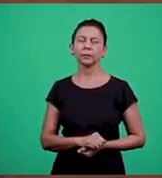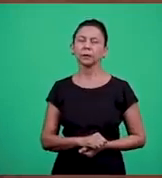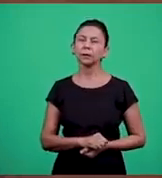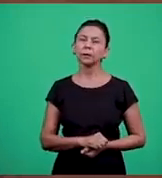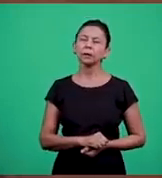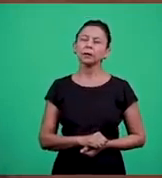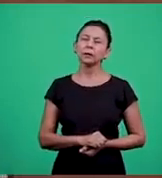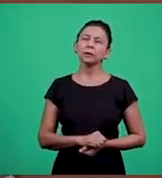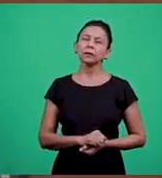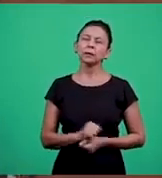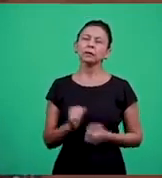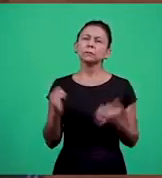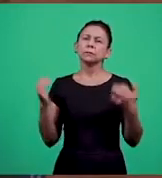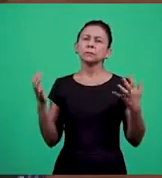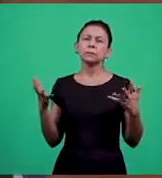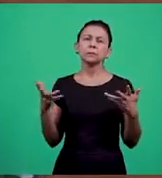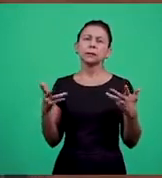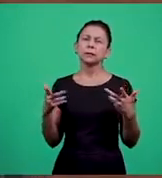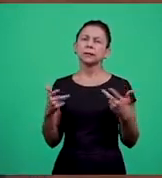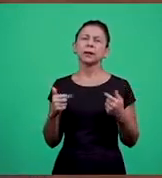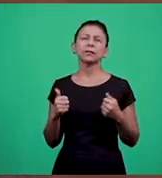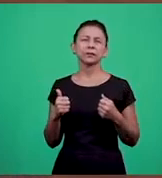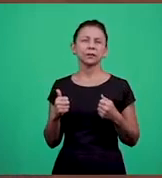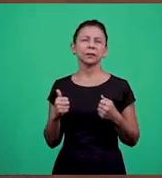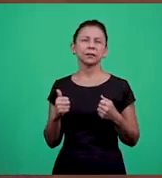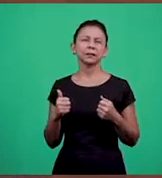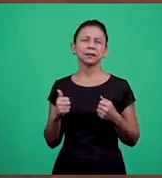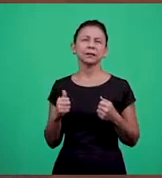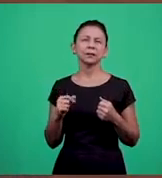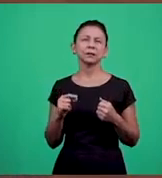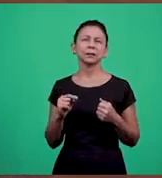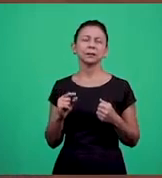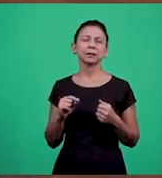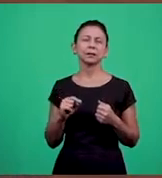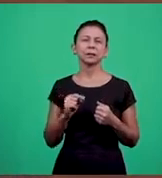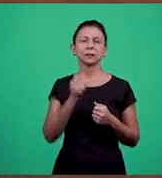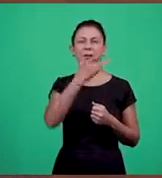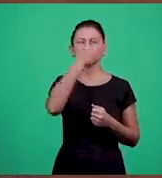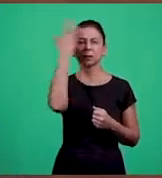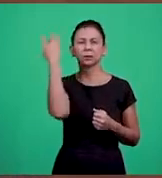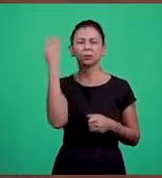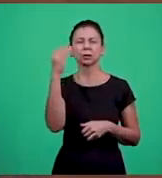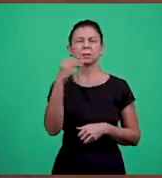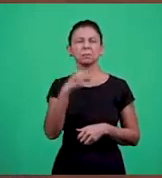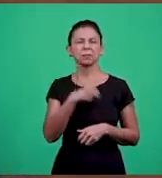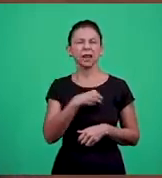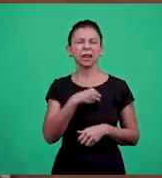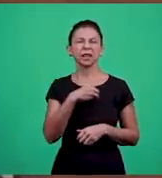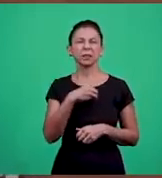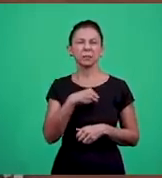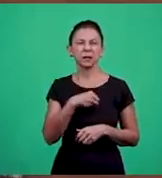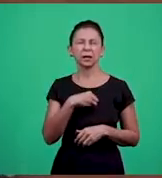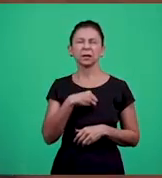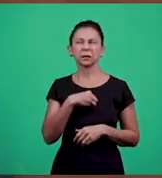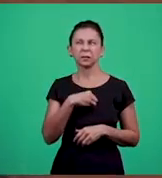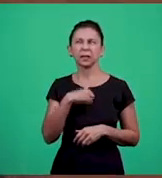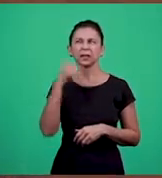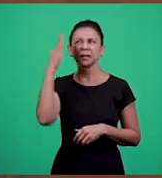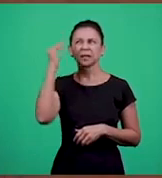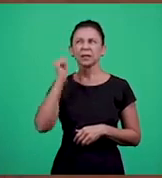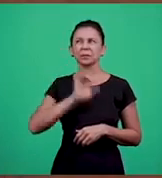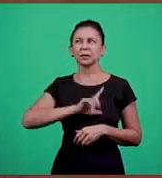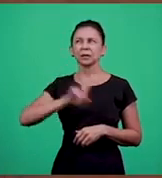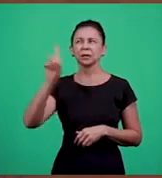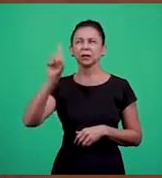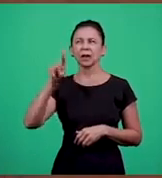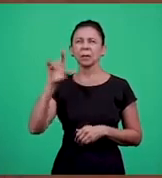of Israel, our God, is a powerful God, a wonderful God. And I'm going to tell you